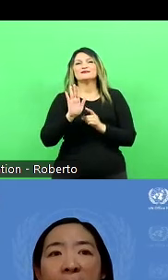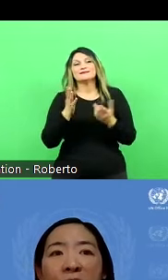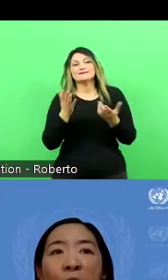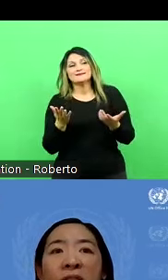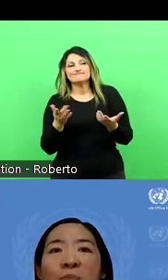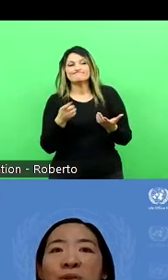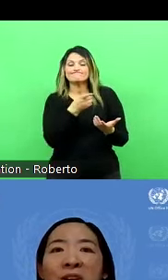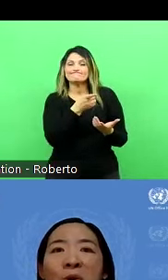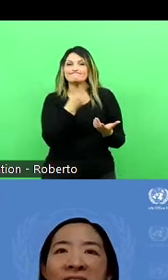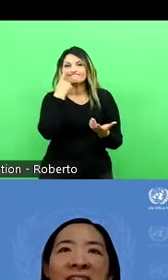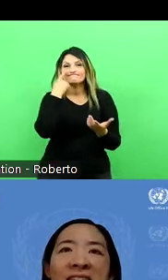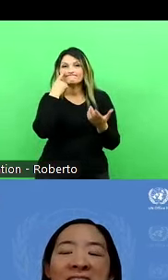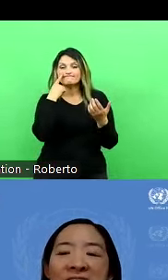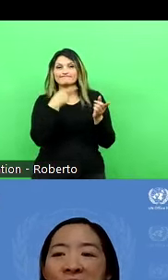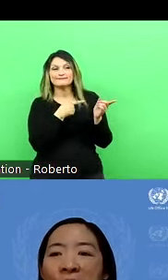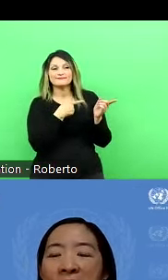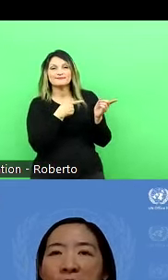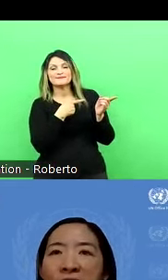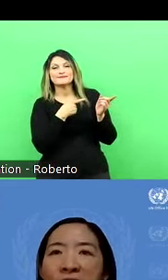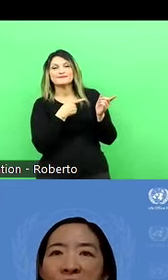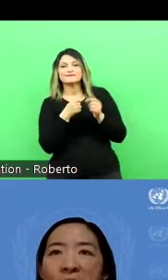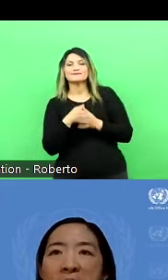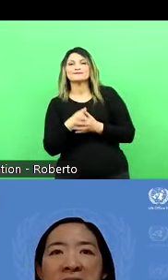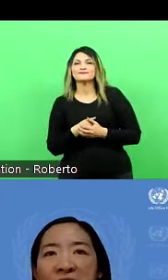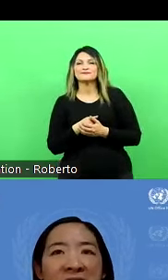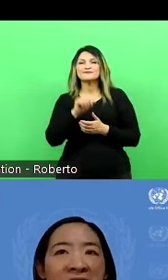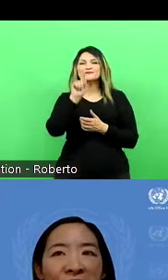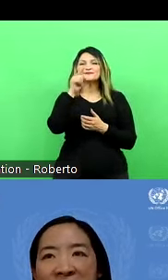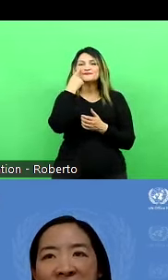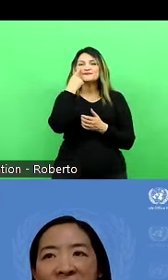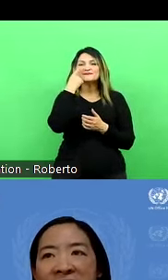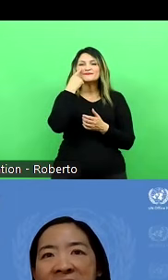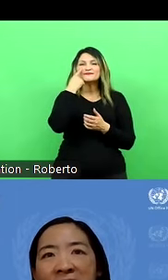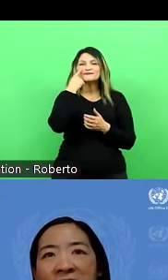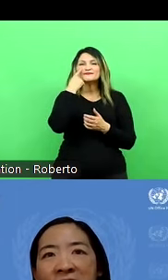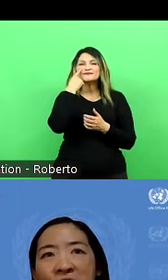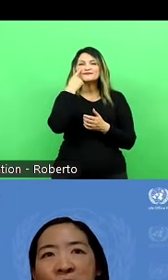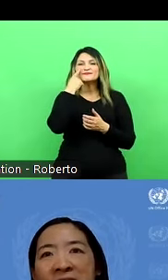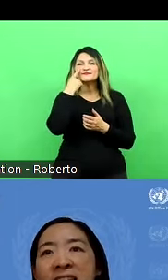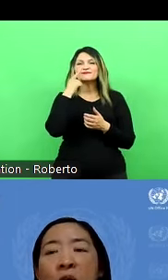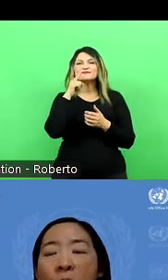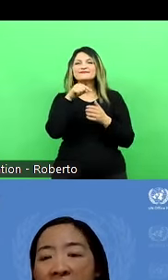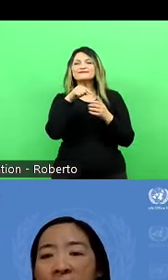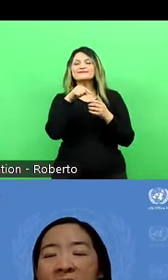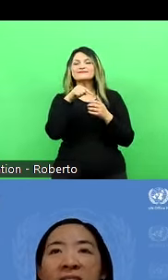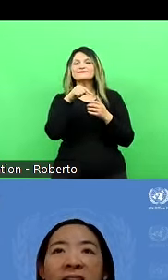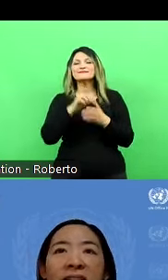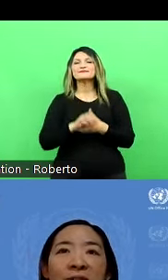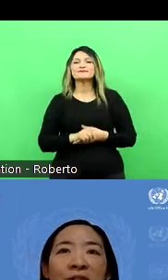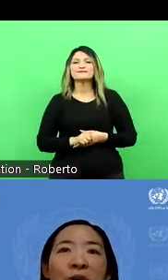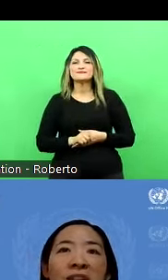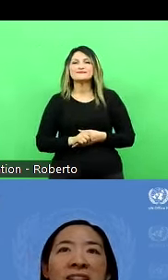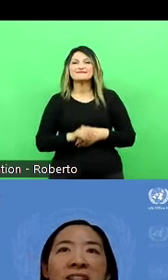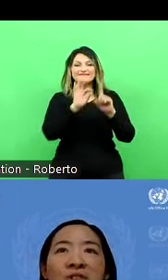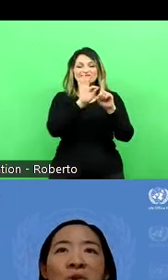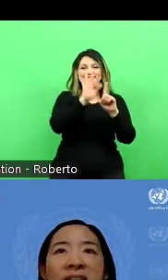se, only the building code and standards are scoring above 2. Majority of the rest of the indicator is showing less than 1. So